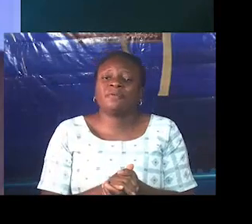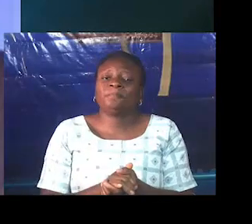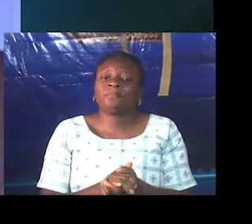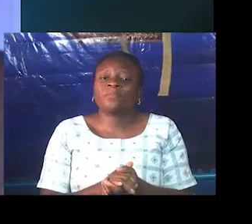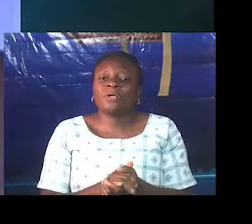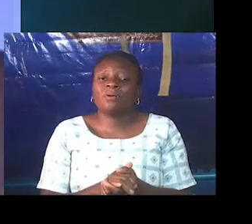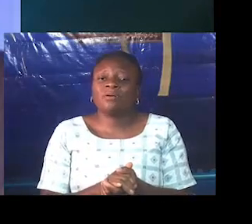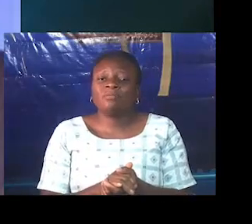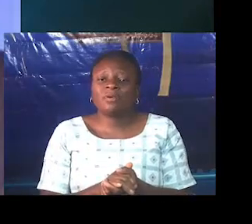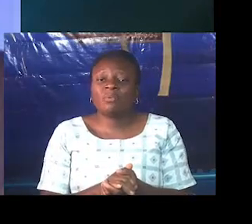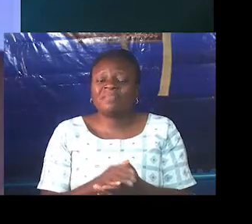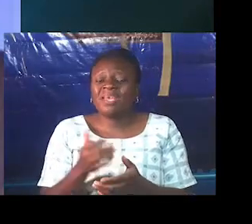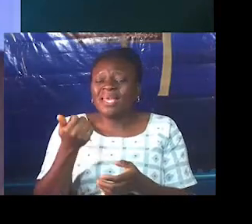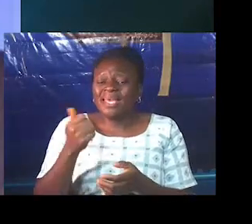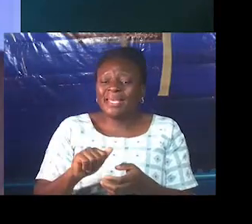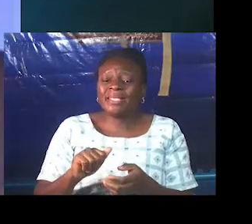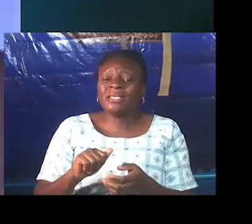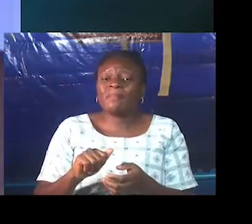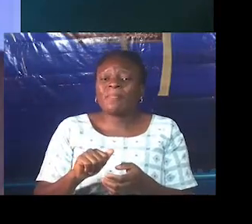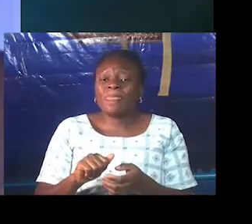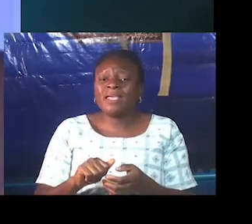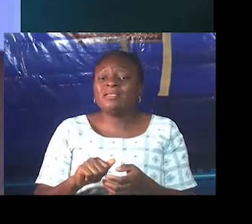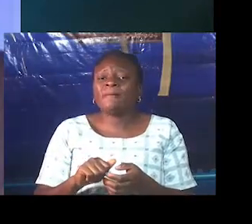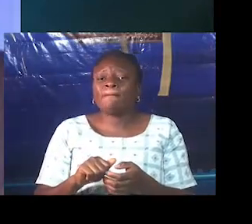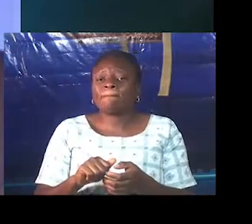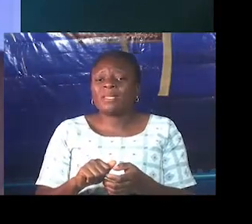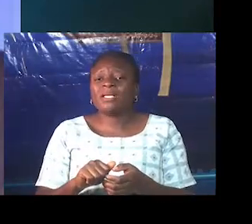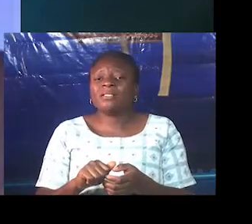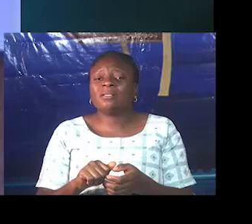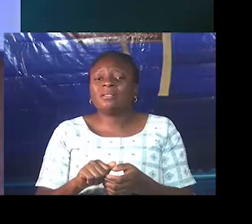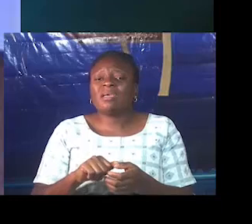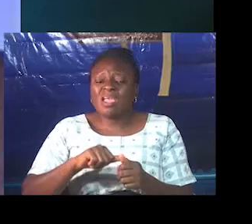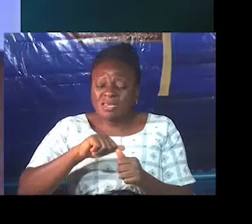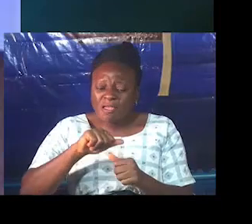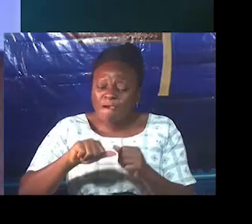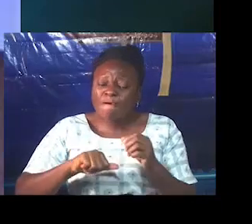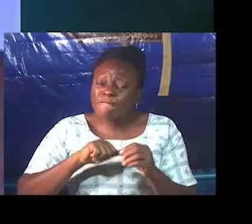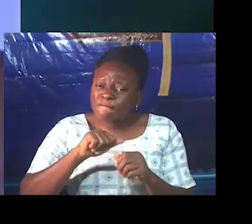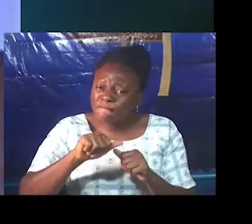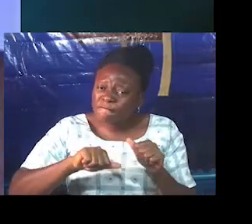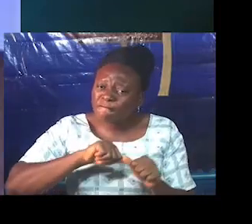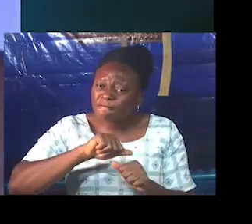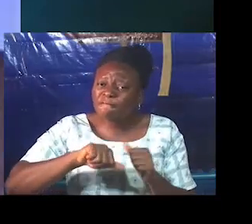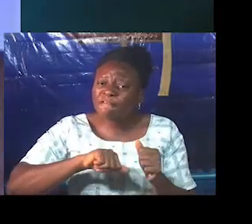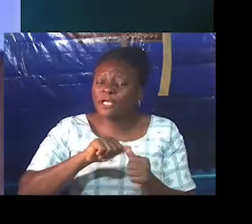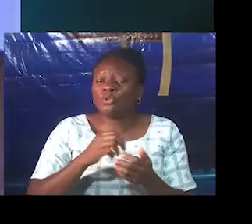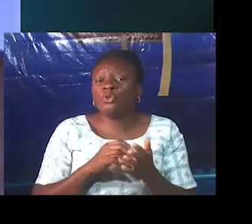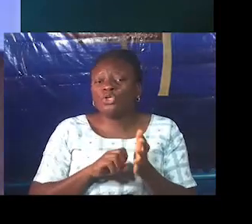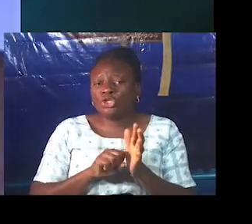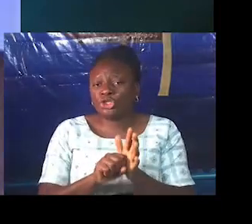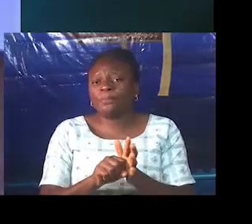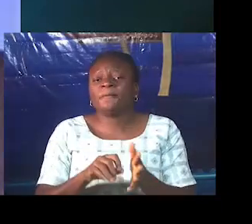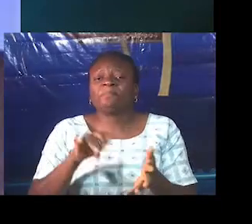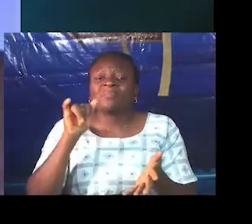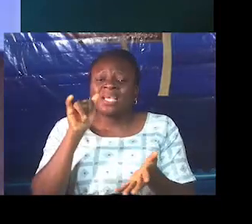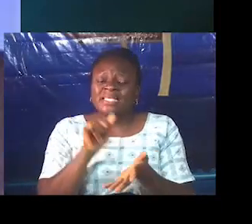go apart from that man, you are meeting him every day, stop going to that fellowship. Look for another church where the word of God will be taught and where your